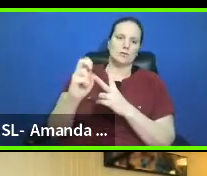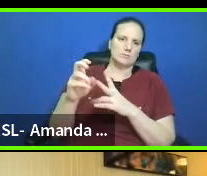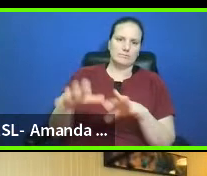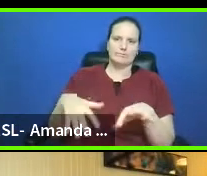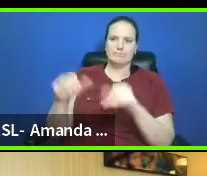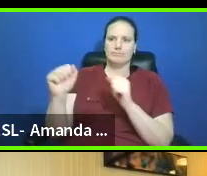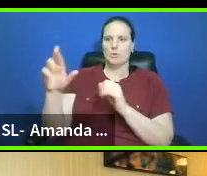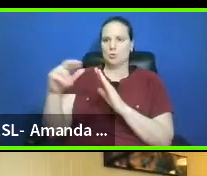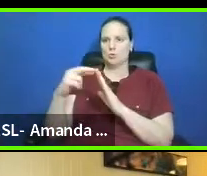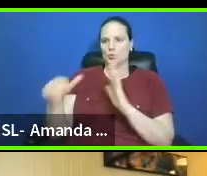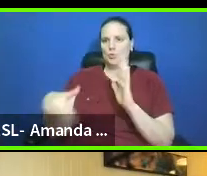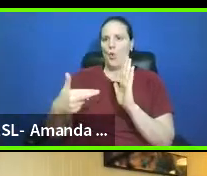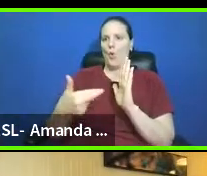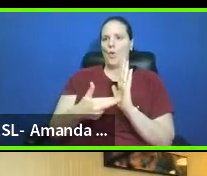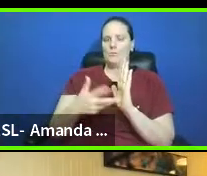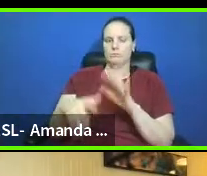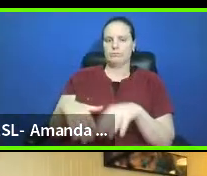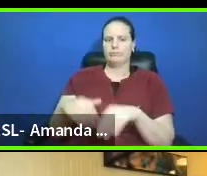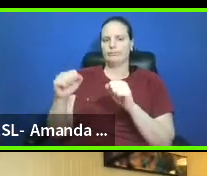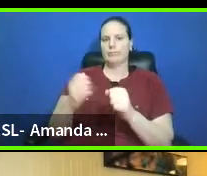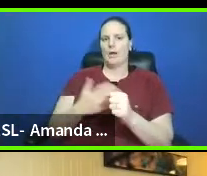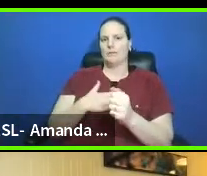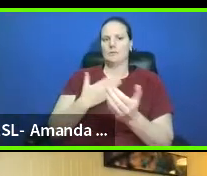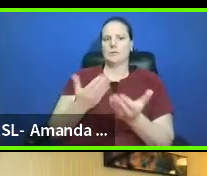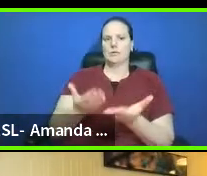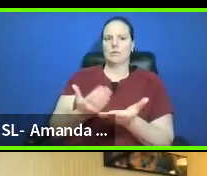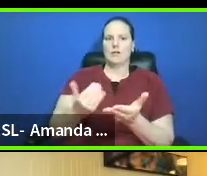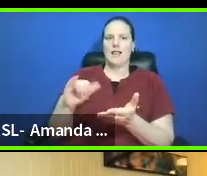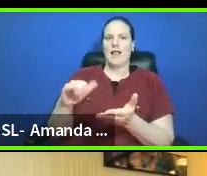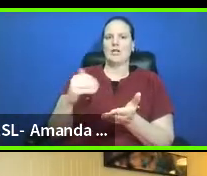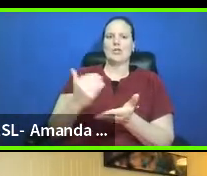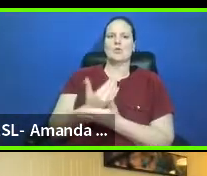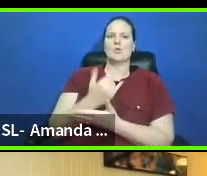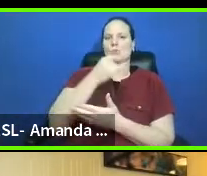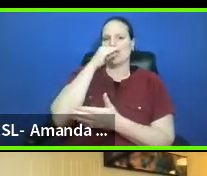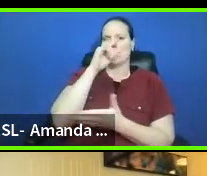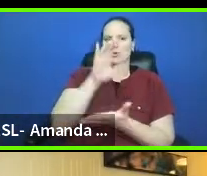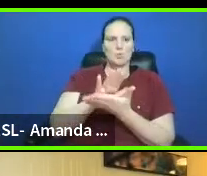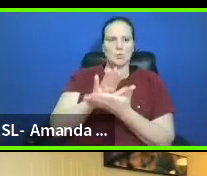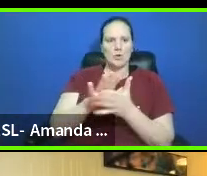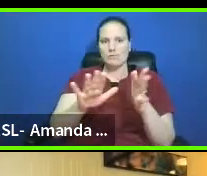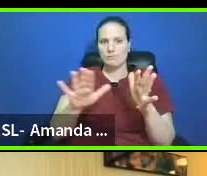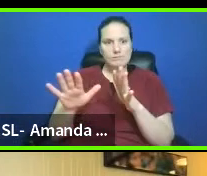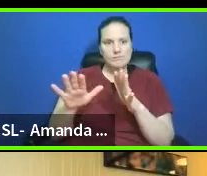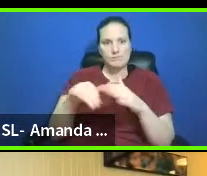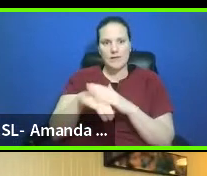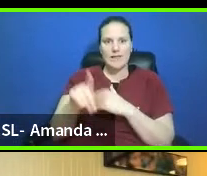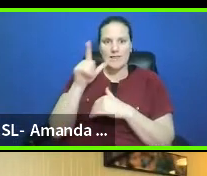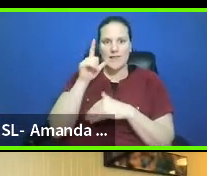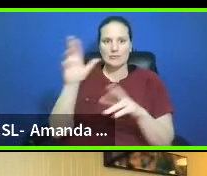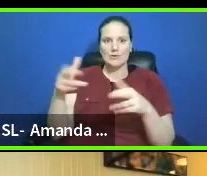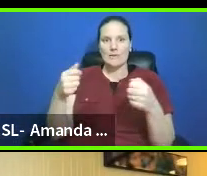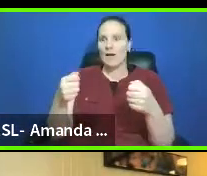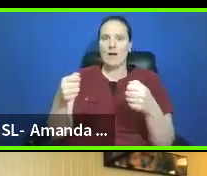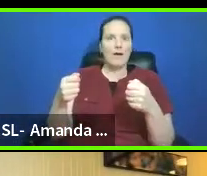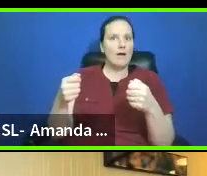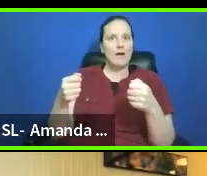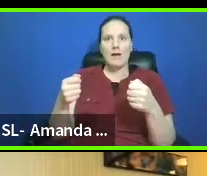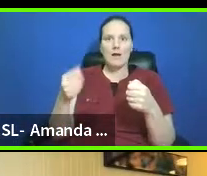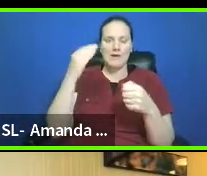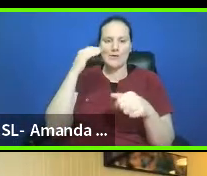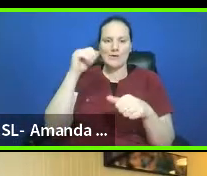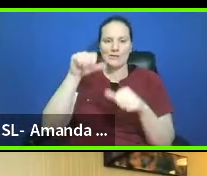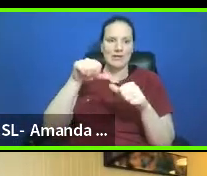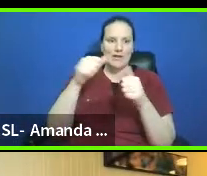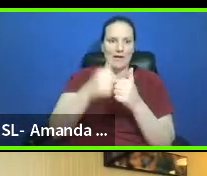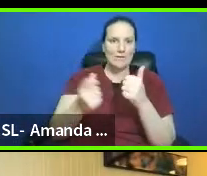role here. It's really great to be here. Kind of makes me feel a little bit like the new kid at school who's like walking into the lunchroom with their tray. Like everybody knows each other.